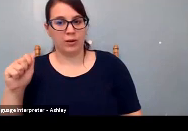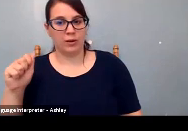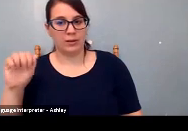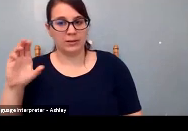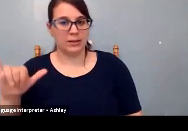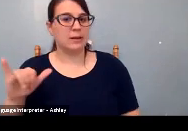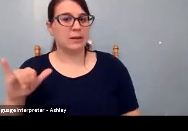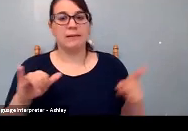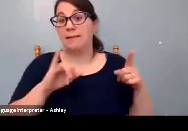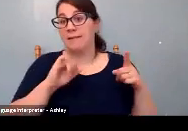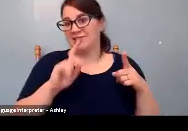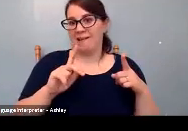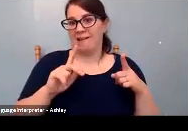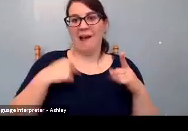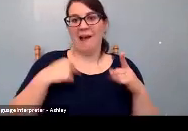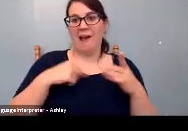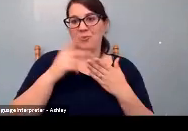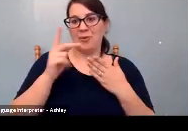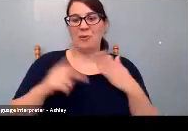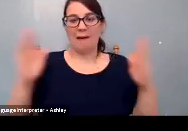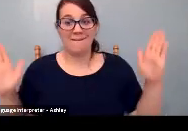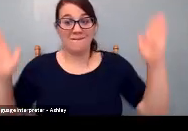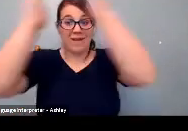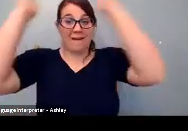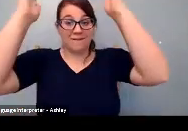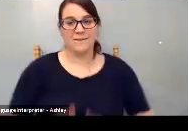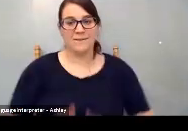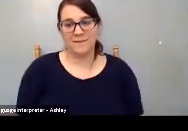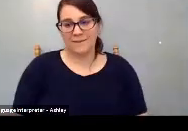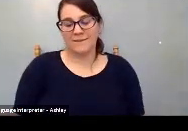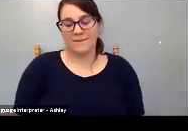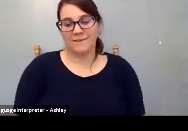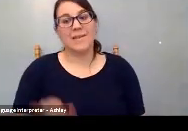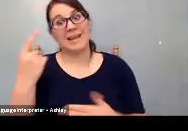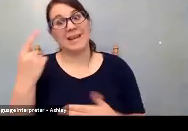giving Gracie a high five. It was a good day.